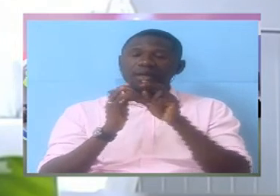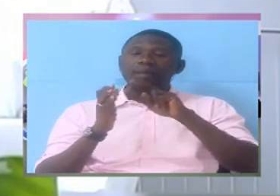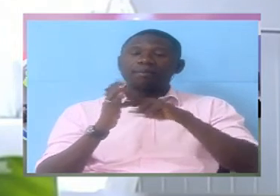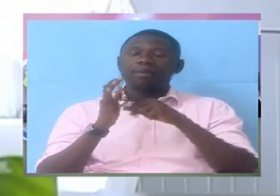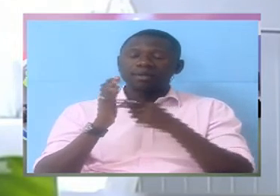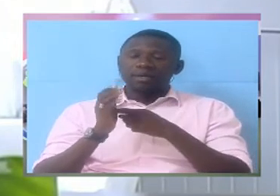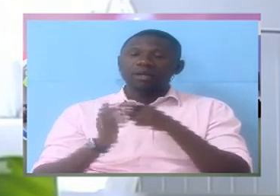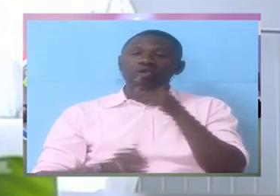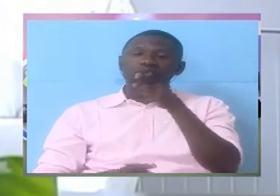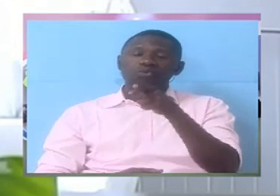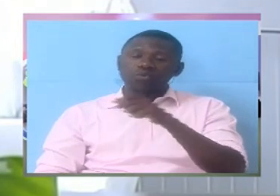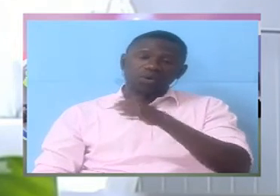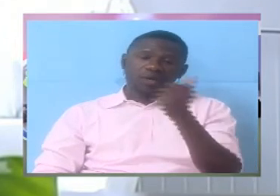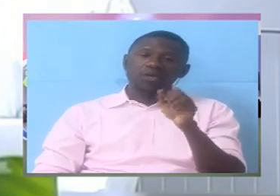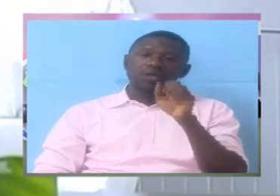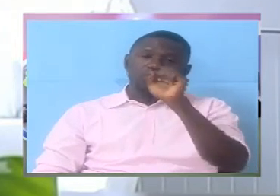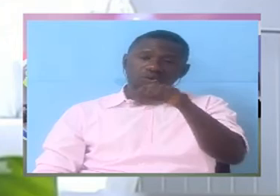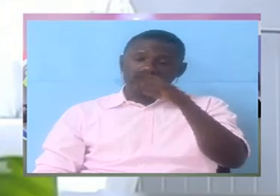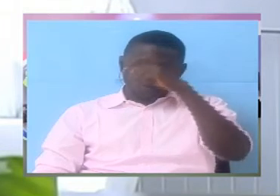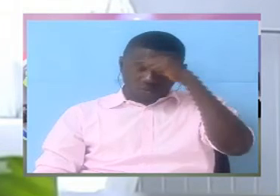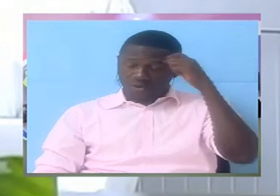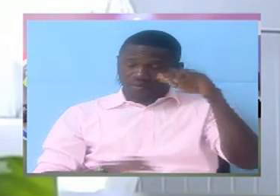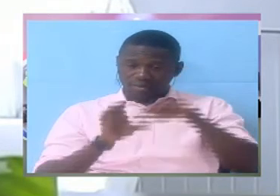nyol atolle Balo Kante tajire ya.